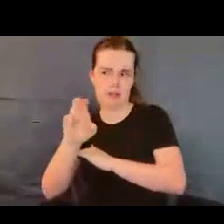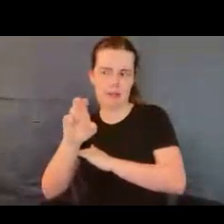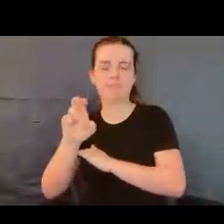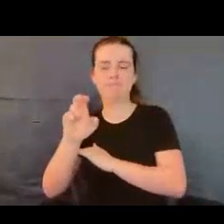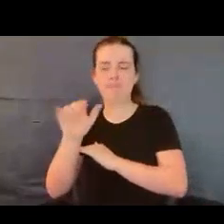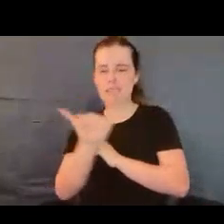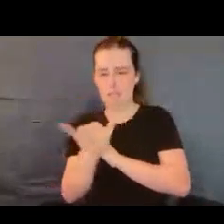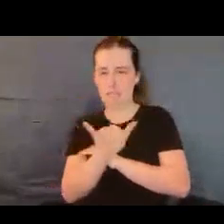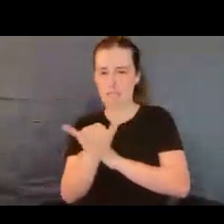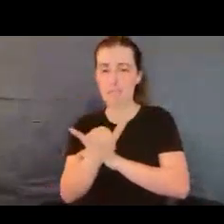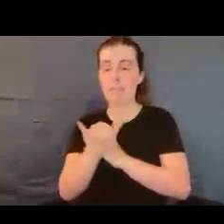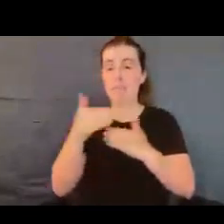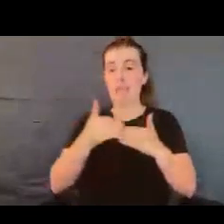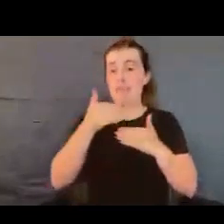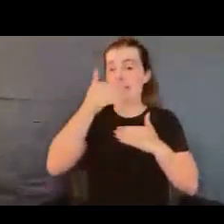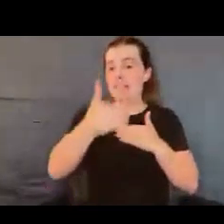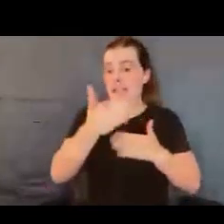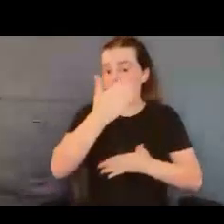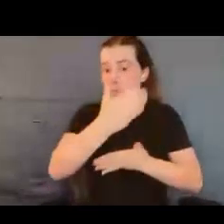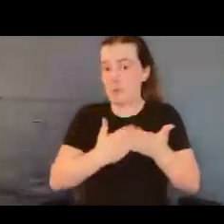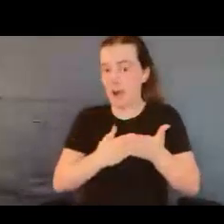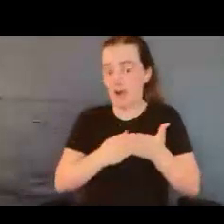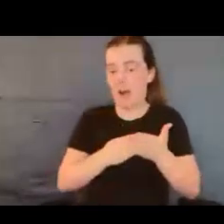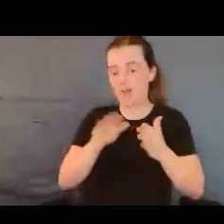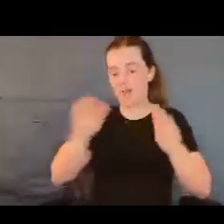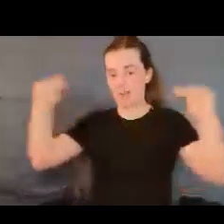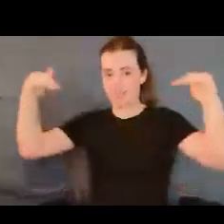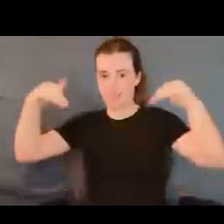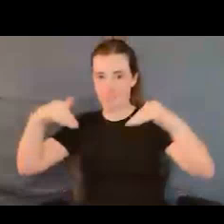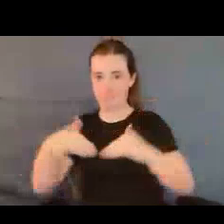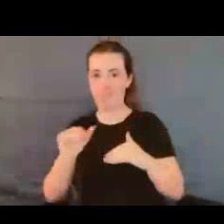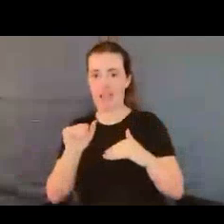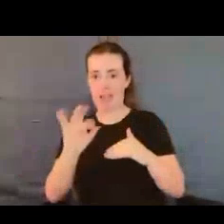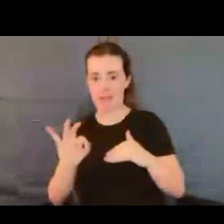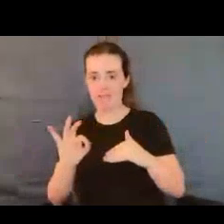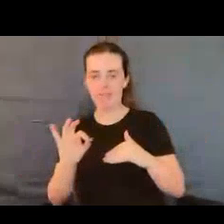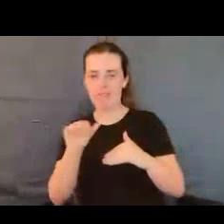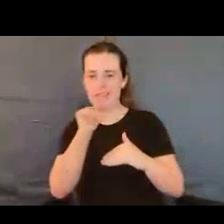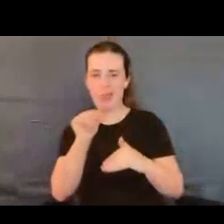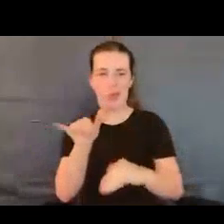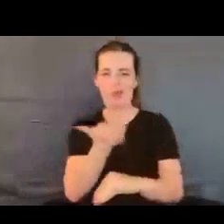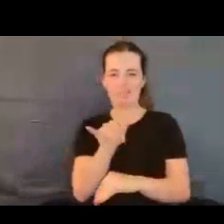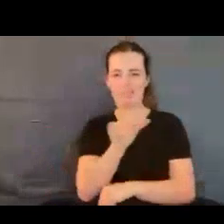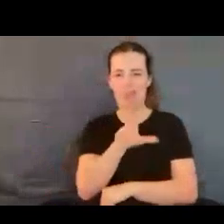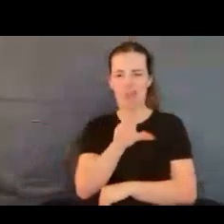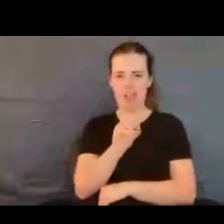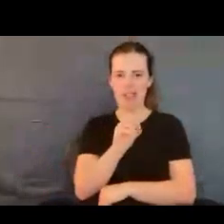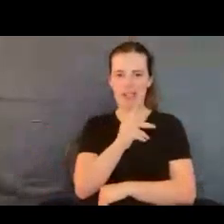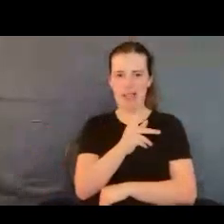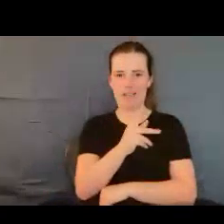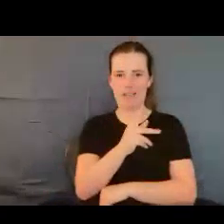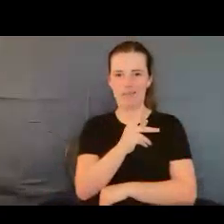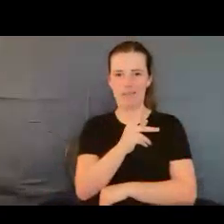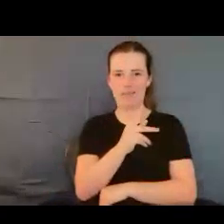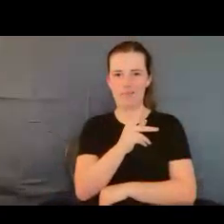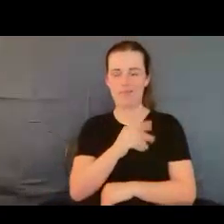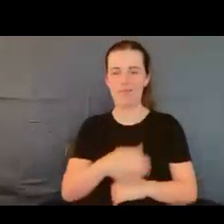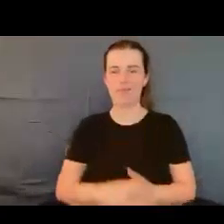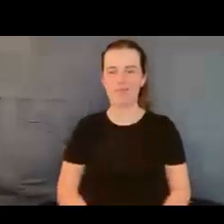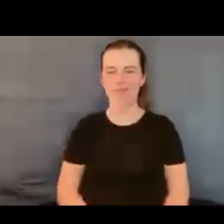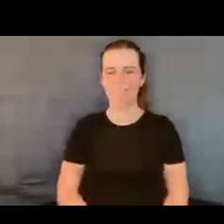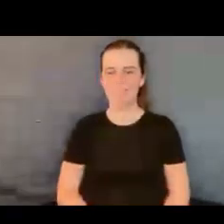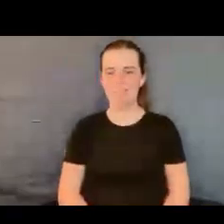then the descent into the American Fork Canyon and Mineral Basin, won't apply to the 30K runners. It will apply to the 50K runners.